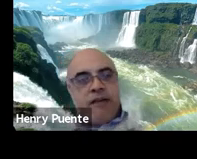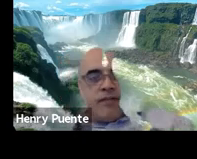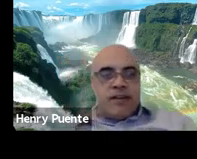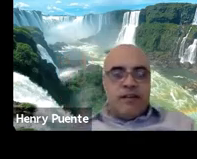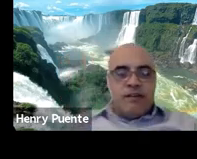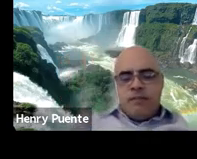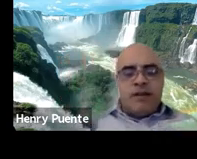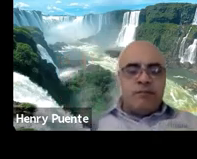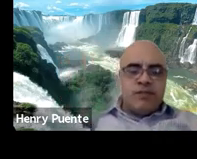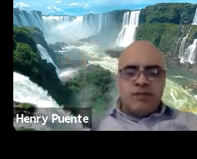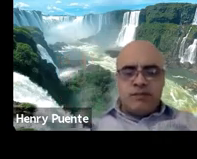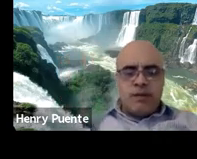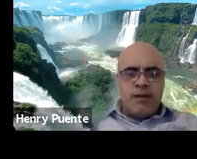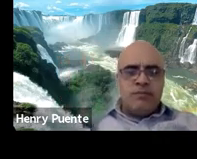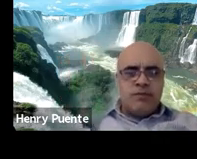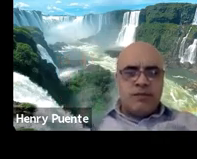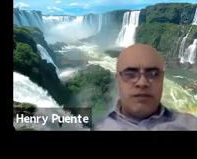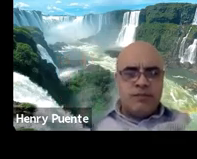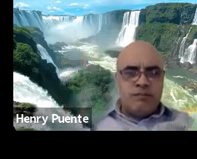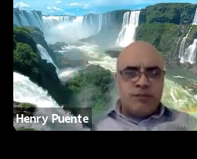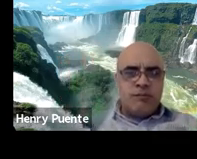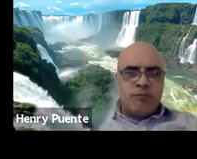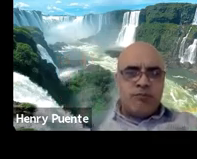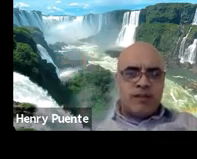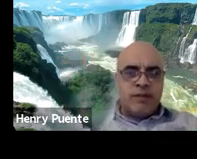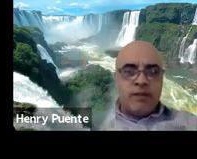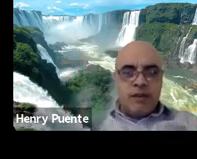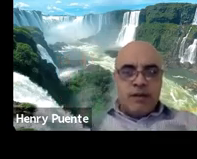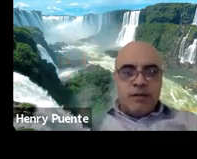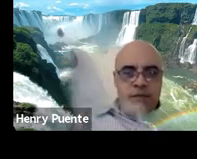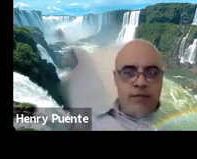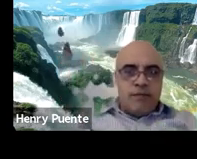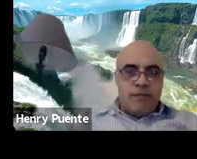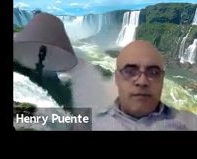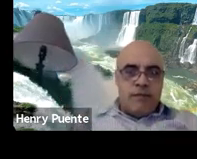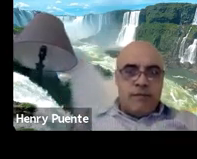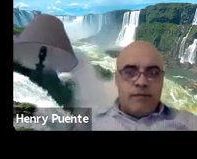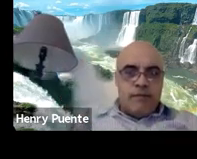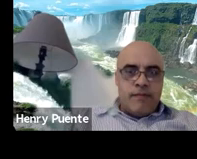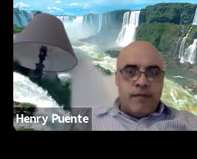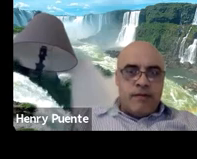pretty graphic. Maybe I'm misremembering.